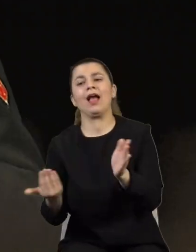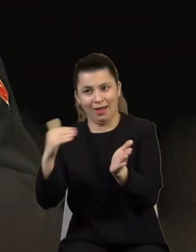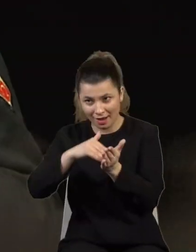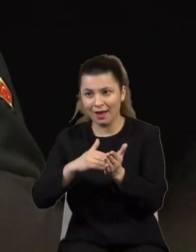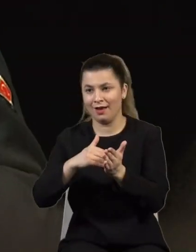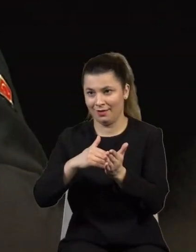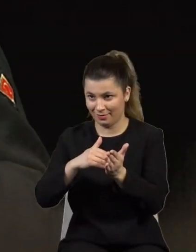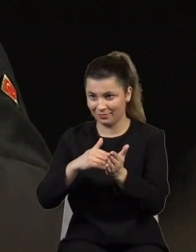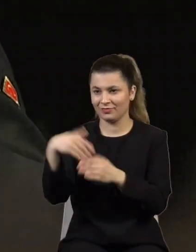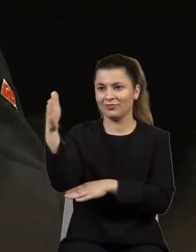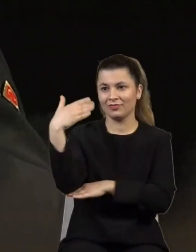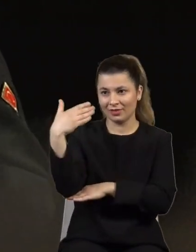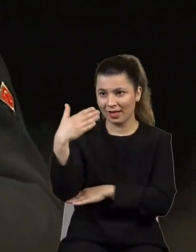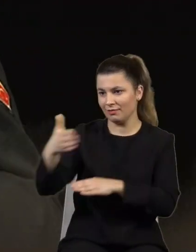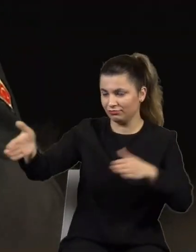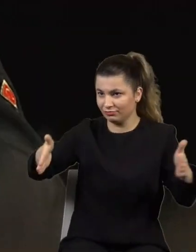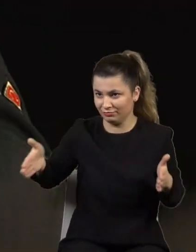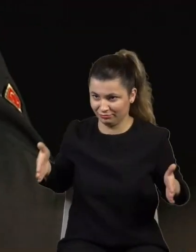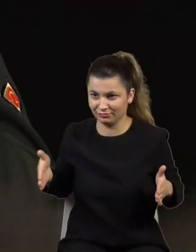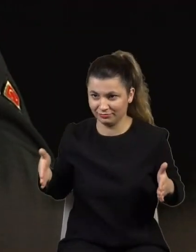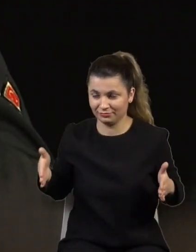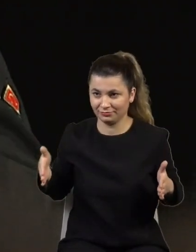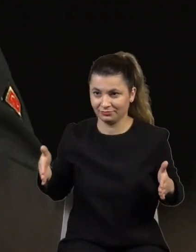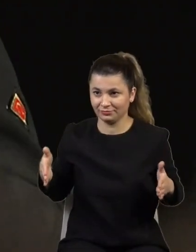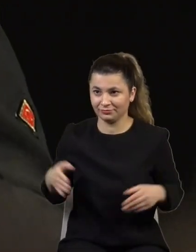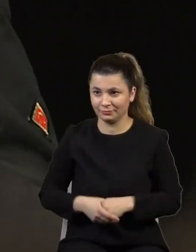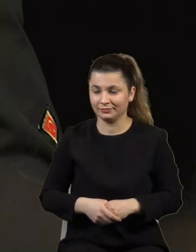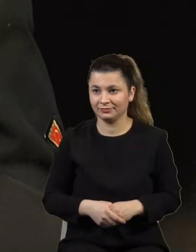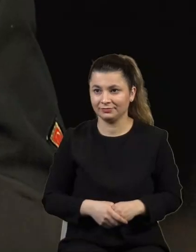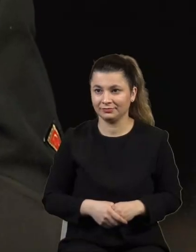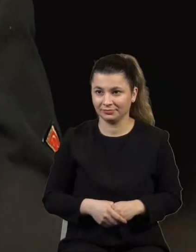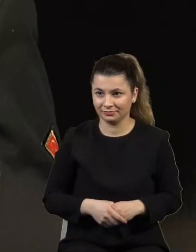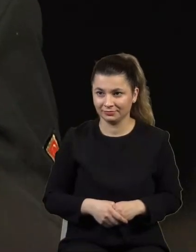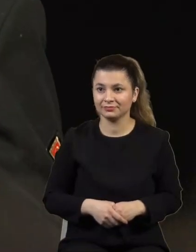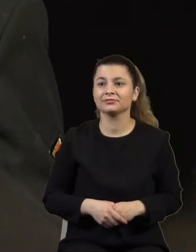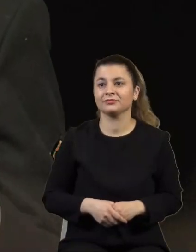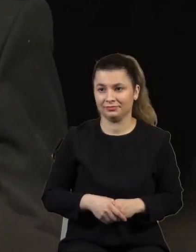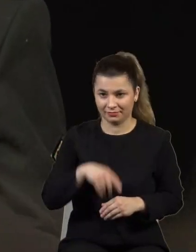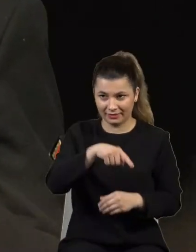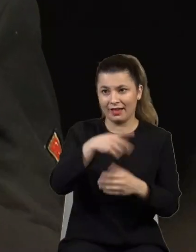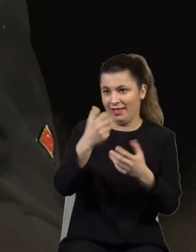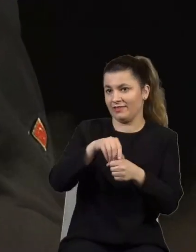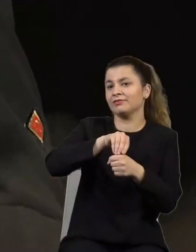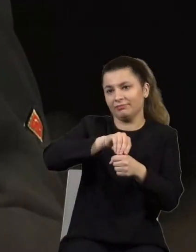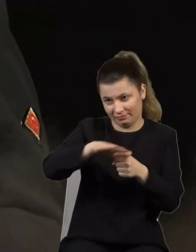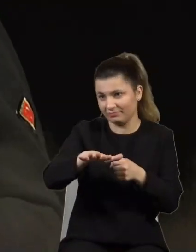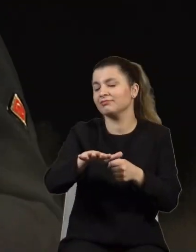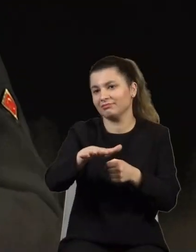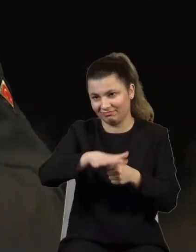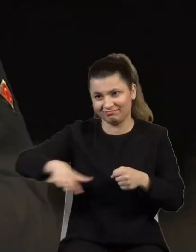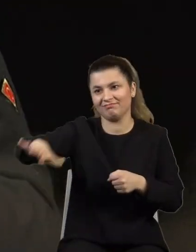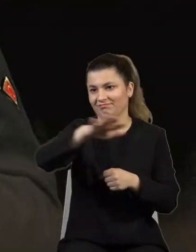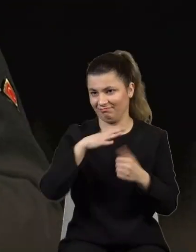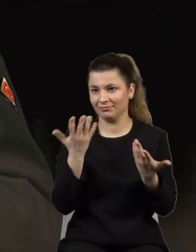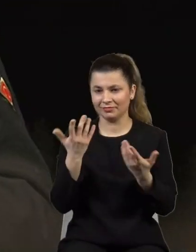the impact, this might seem a stupid example, or how is this possible? But this